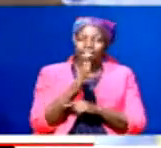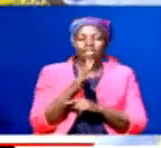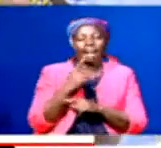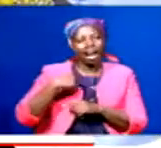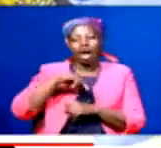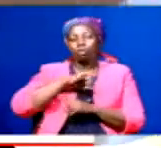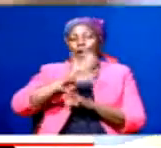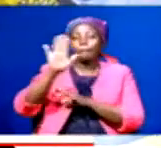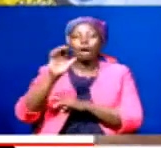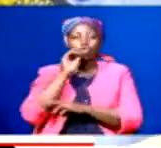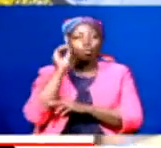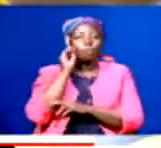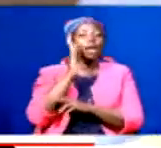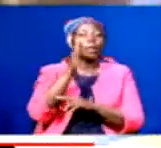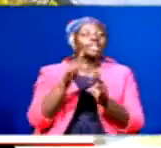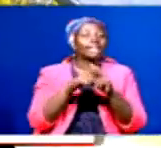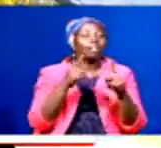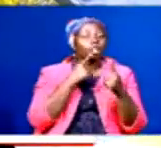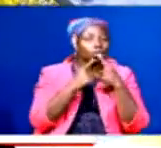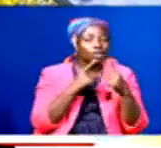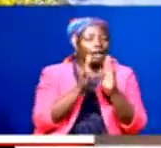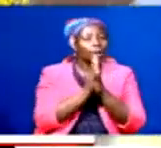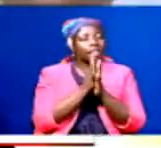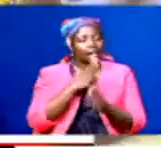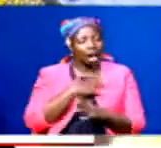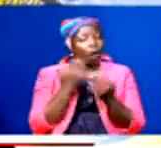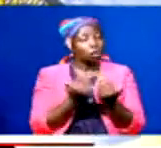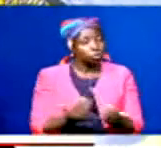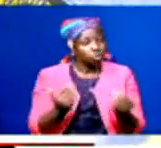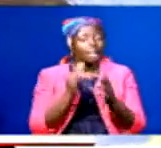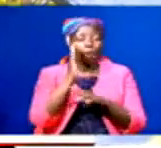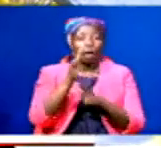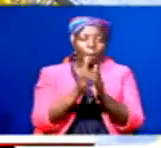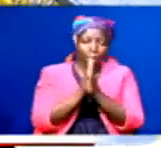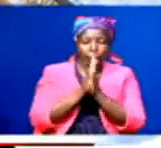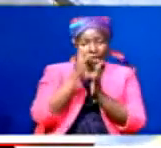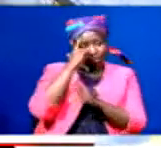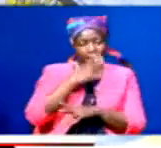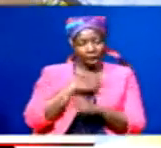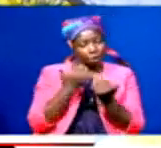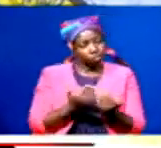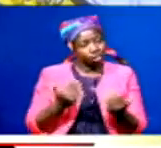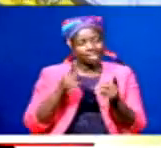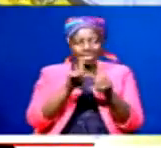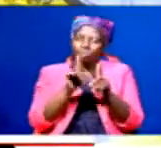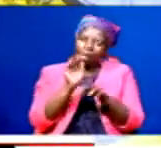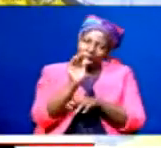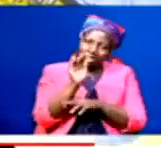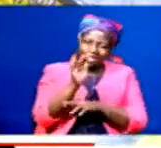nyumbani na tutaanza kuongea na watoto wetu na tutawaombea, na tunaomba hata serikali